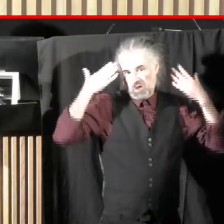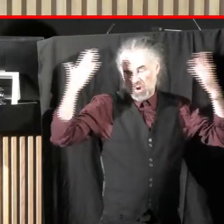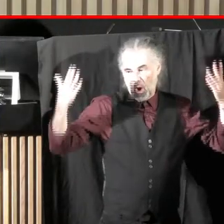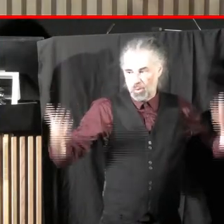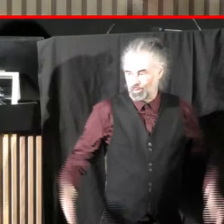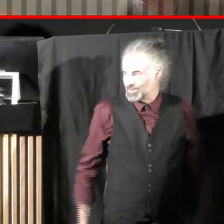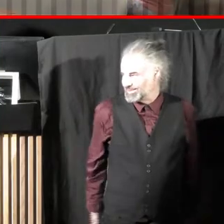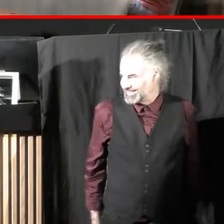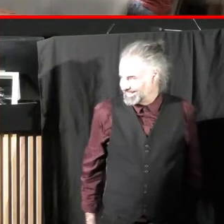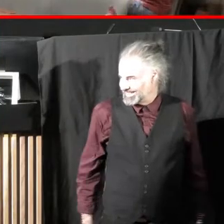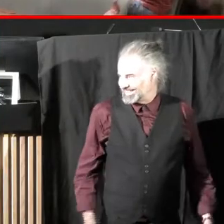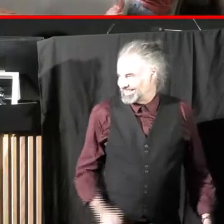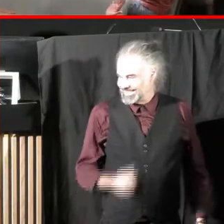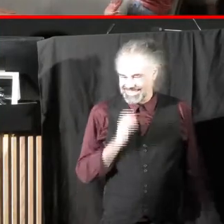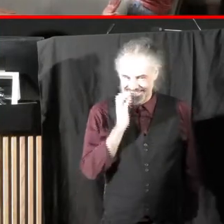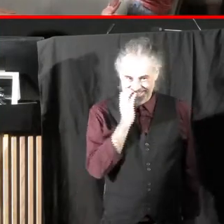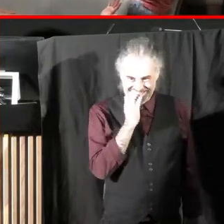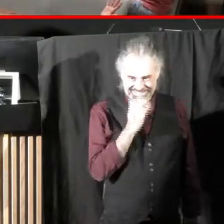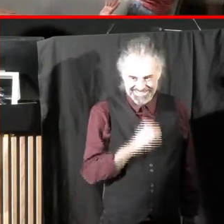know.